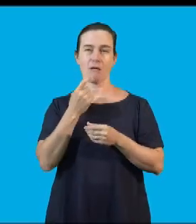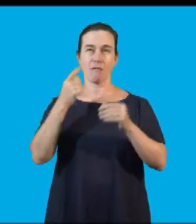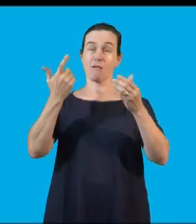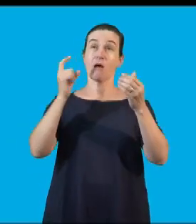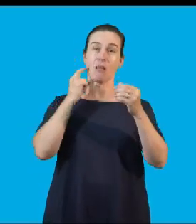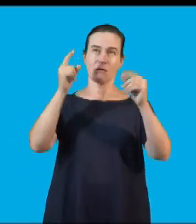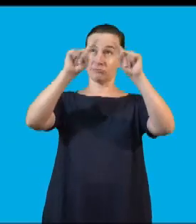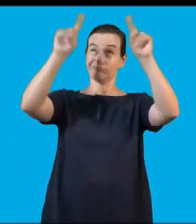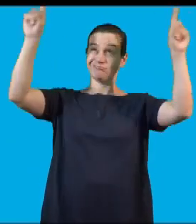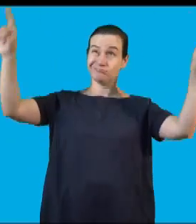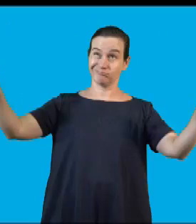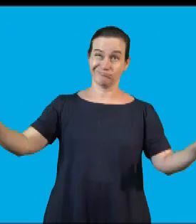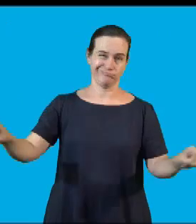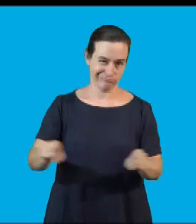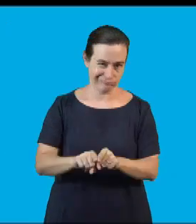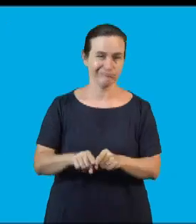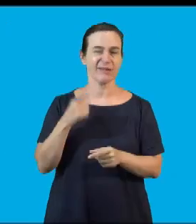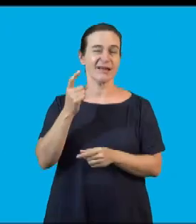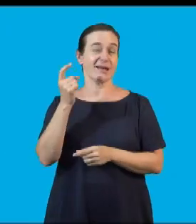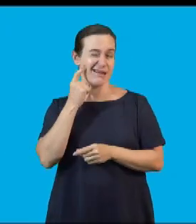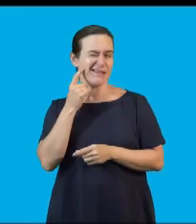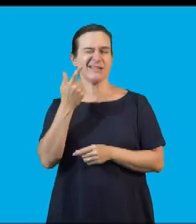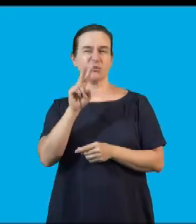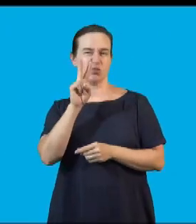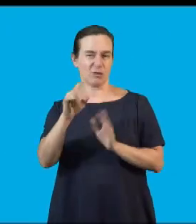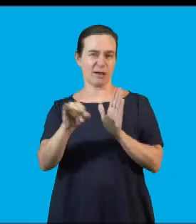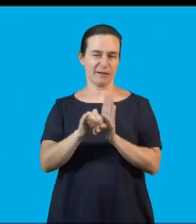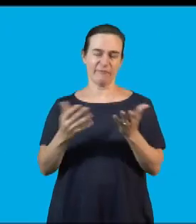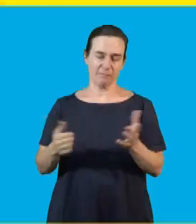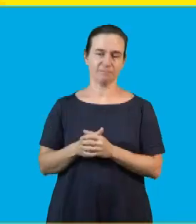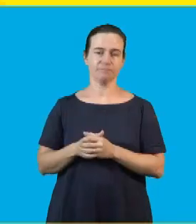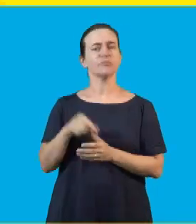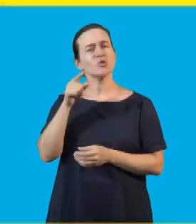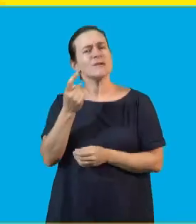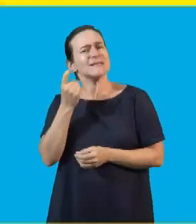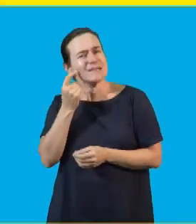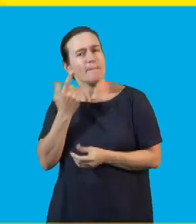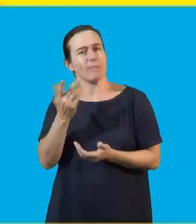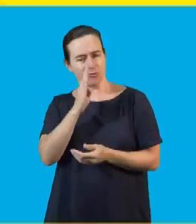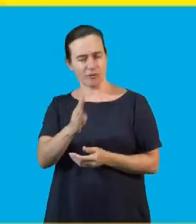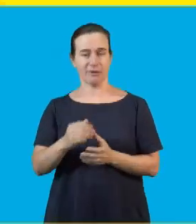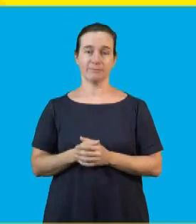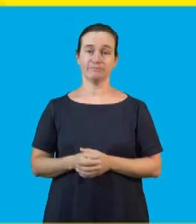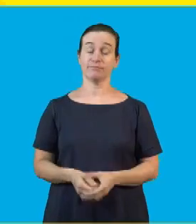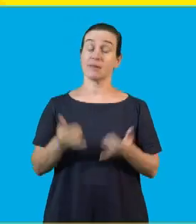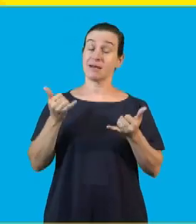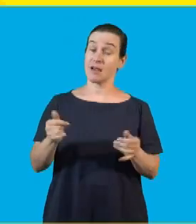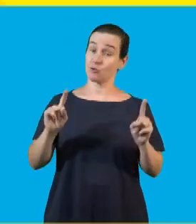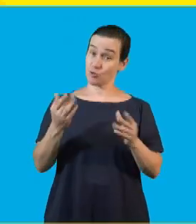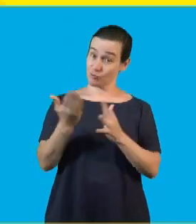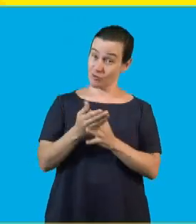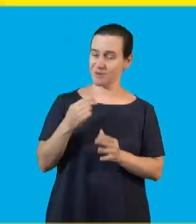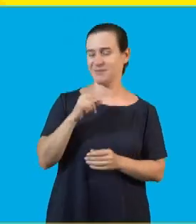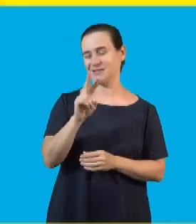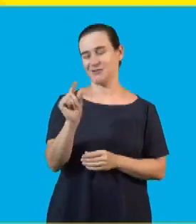should be easy to find, simple and to the point. Before we continue our lesson, let's take a quick